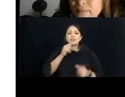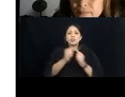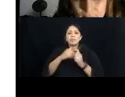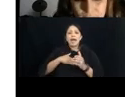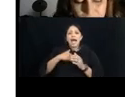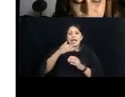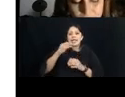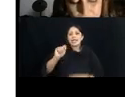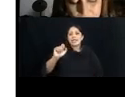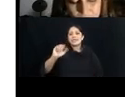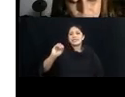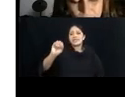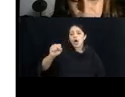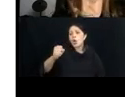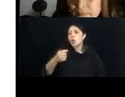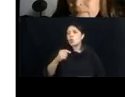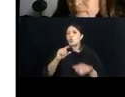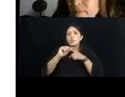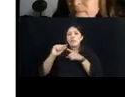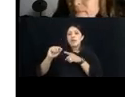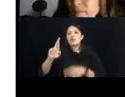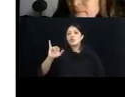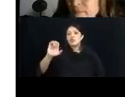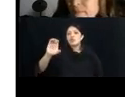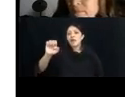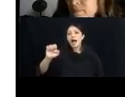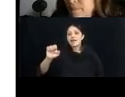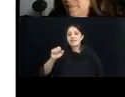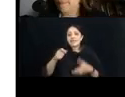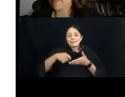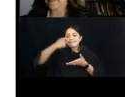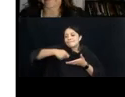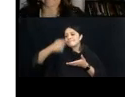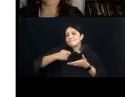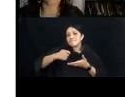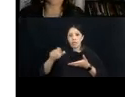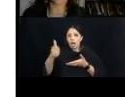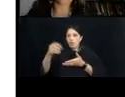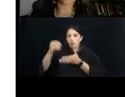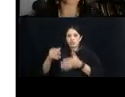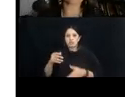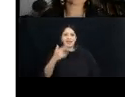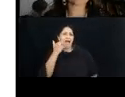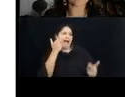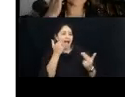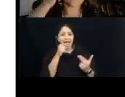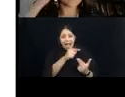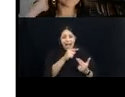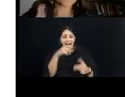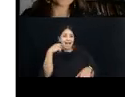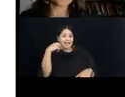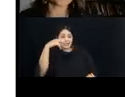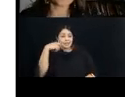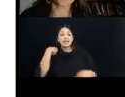of by the other kids in junior high especially, to the point where I didn't want to take tacos the carne